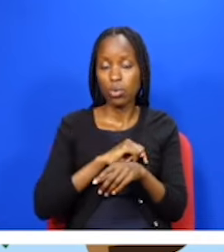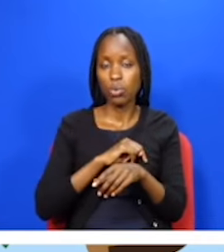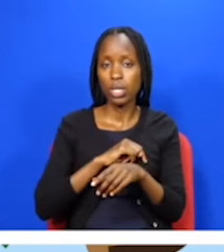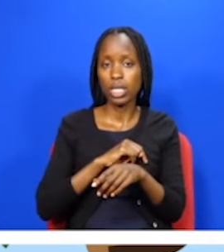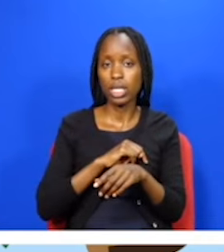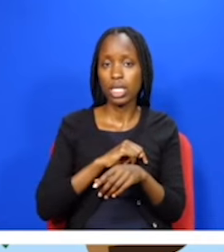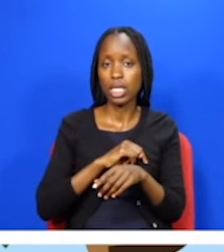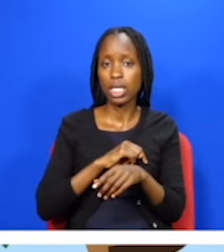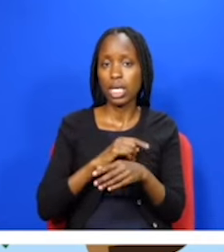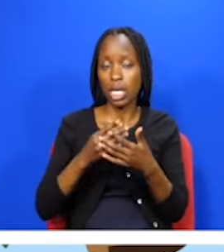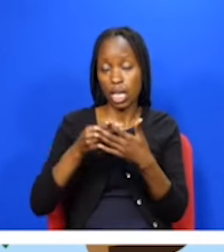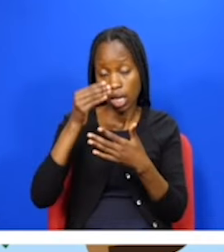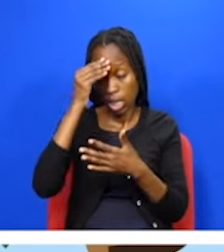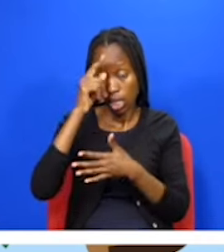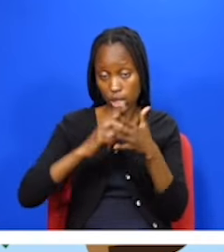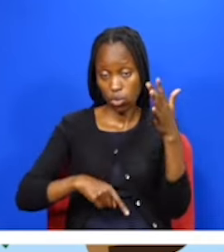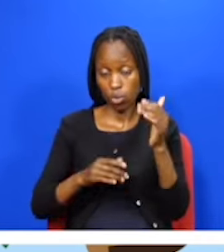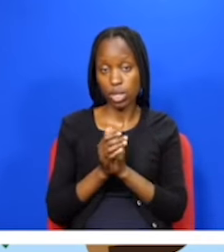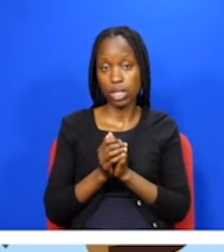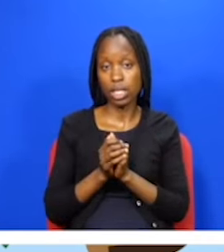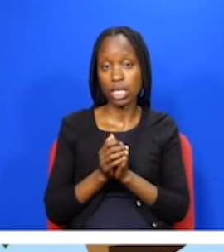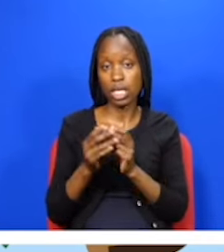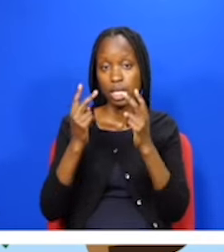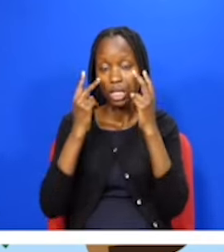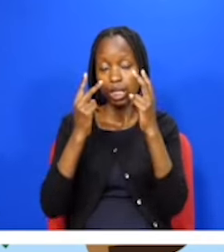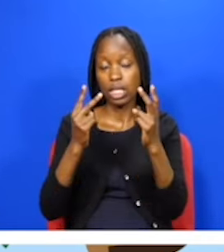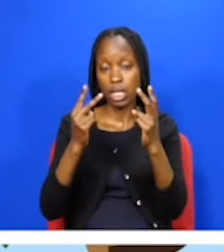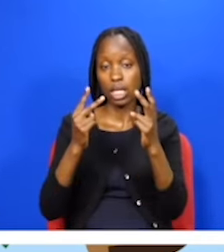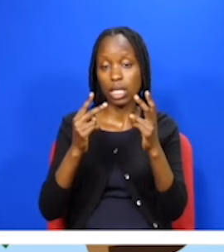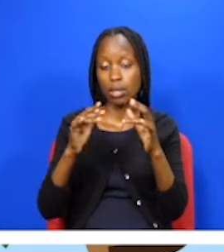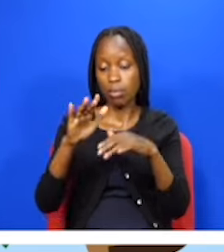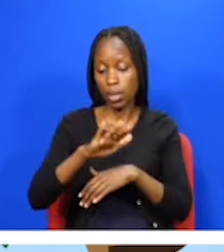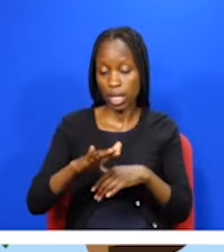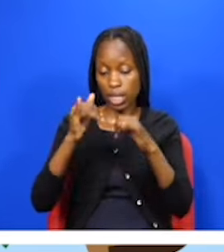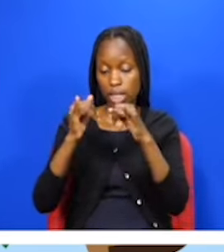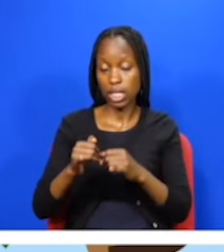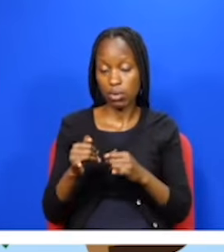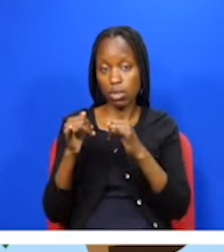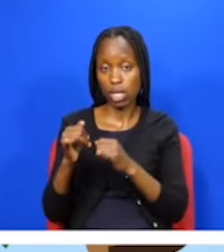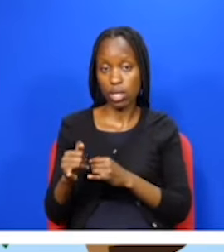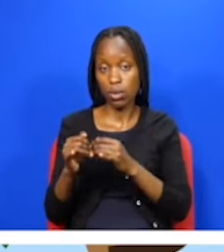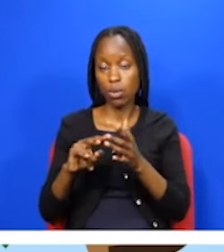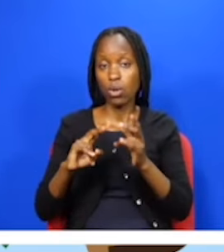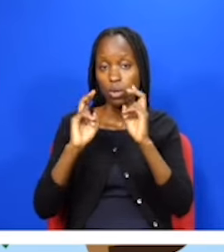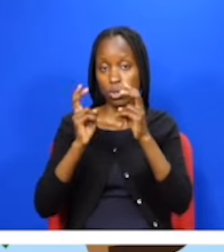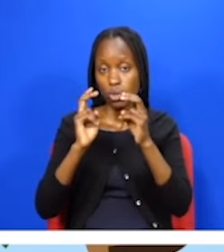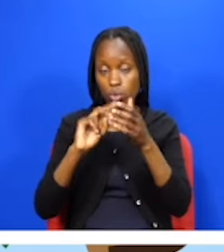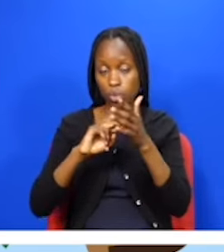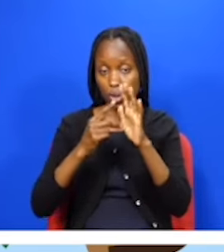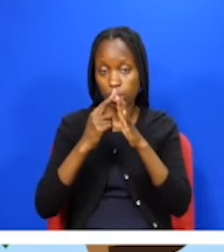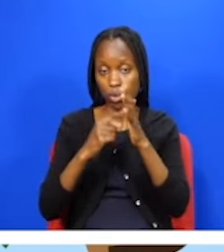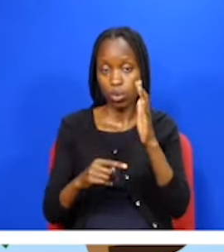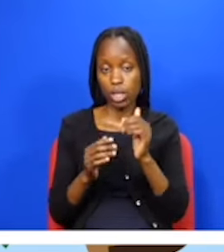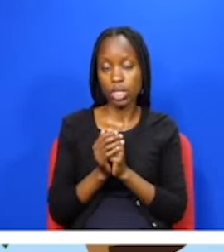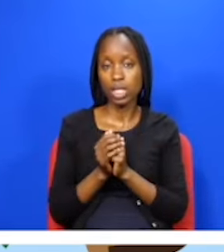territory? And what is seeing new territories? Seeing new territories means discovering